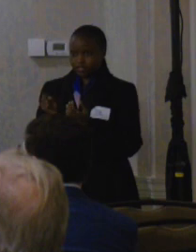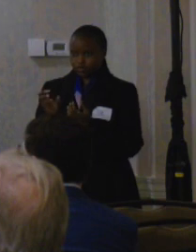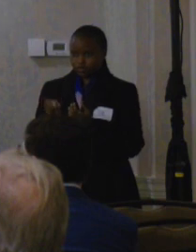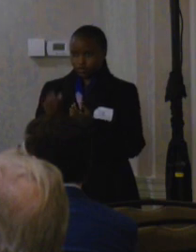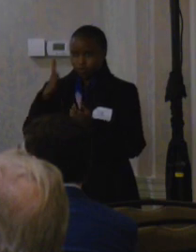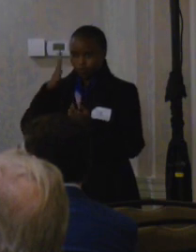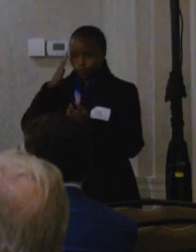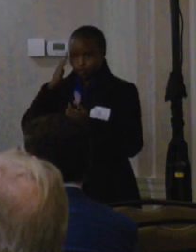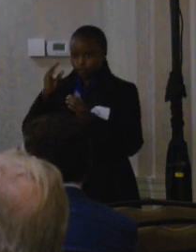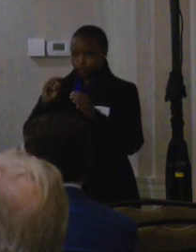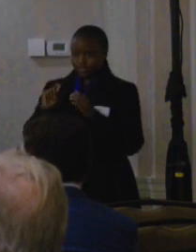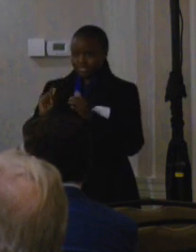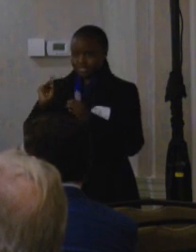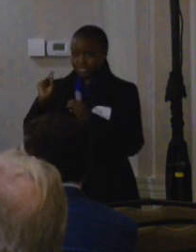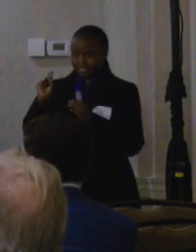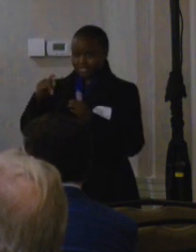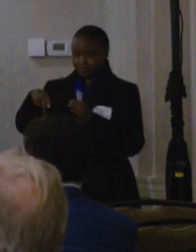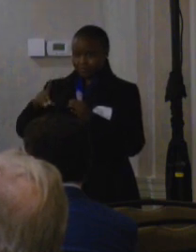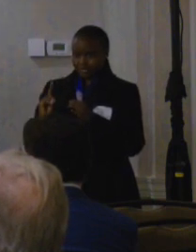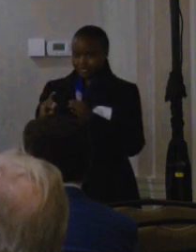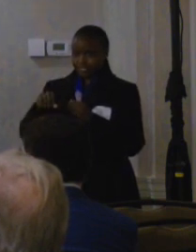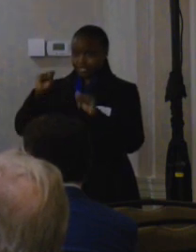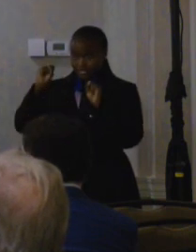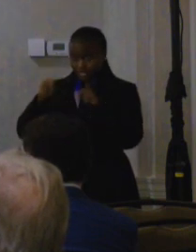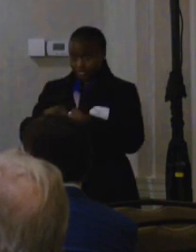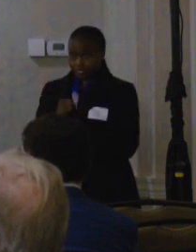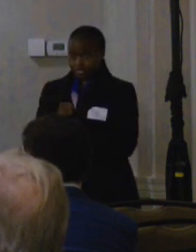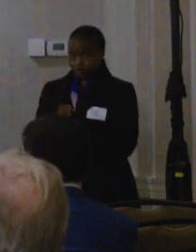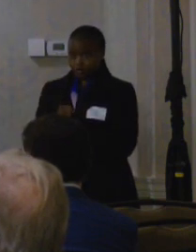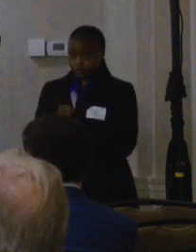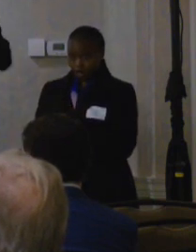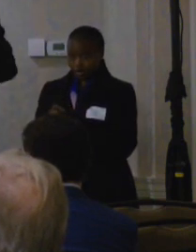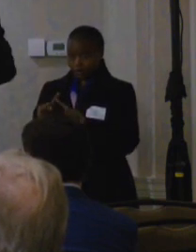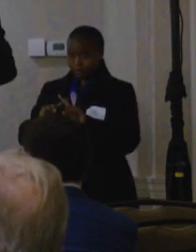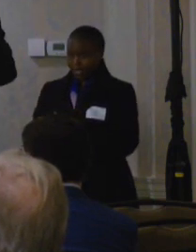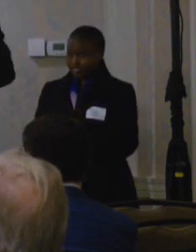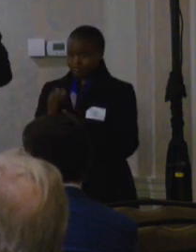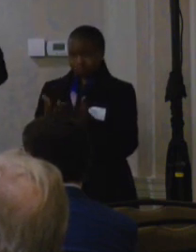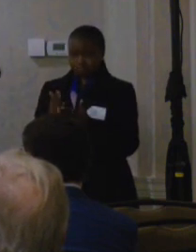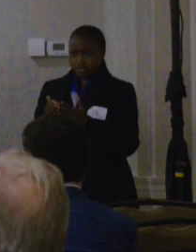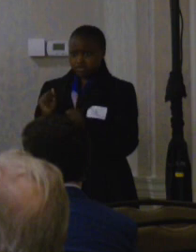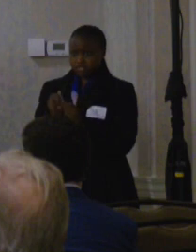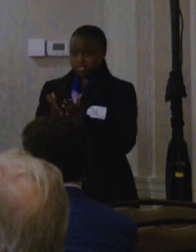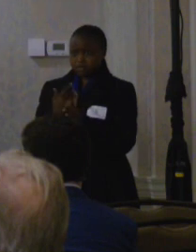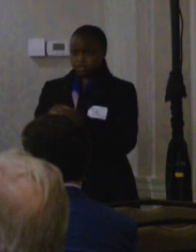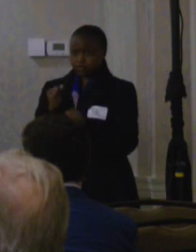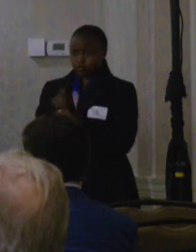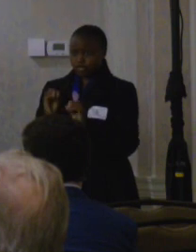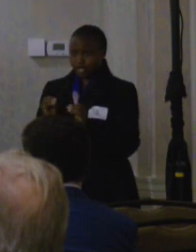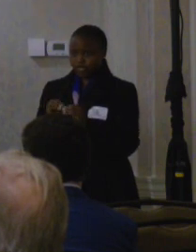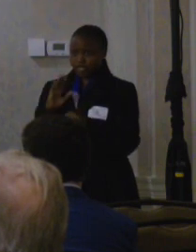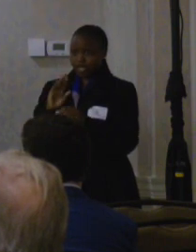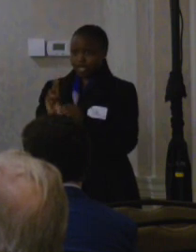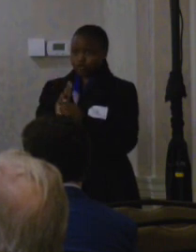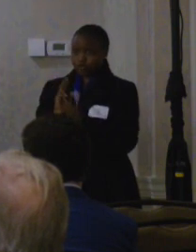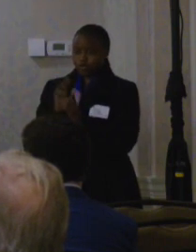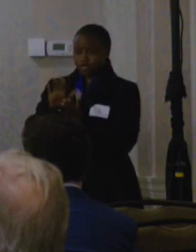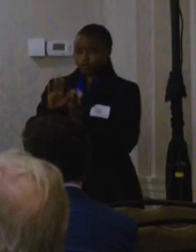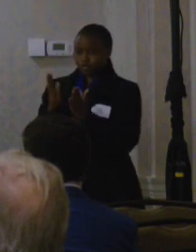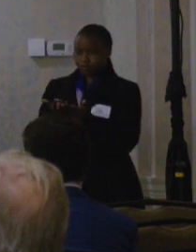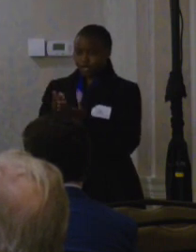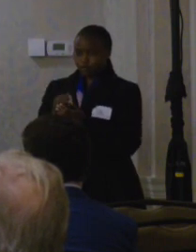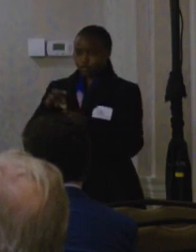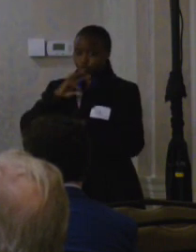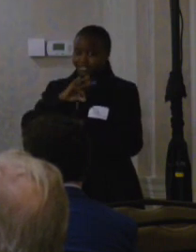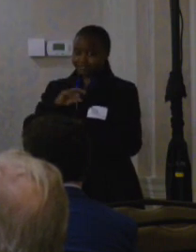we know that teacher professional development can work, but at the same time, it often doesn't. I used to work at the World Bank, and when I would say, hey, we should invest in teacher professional